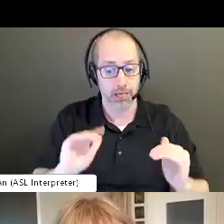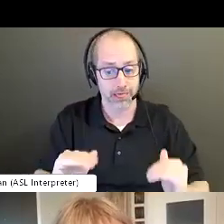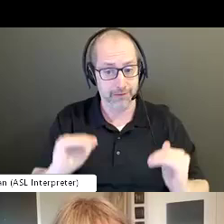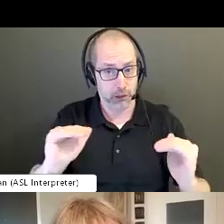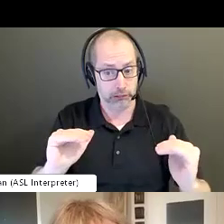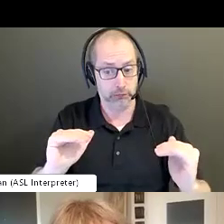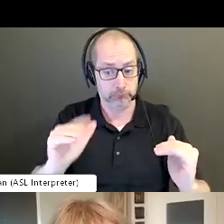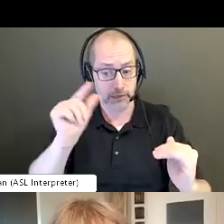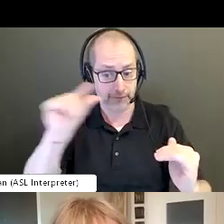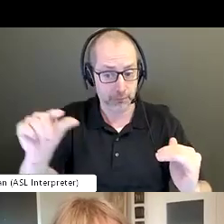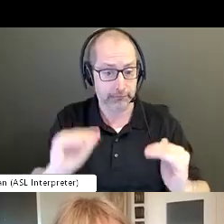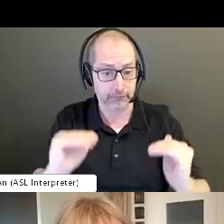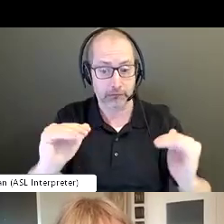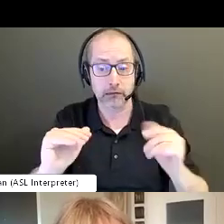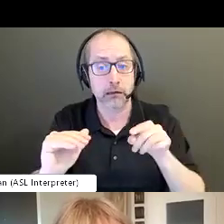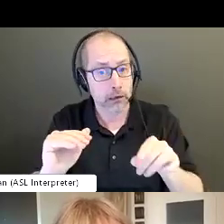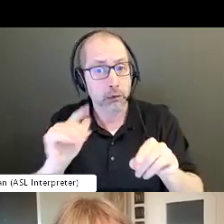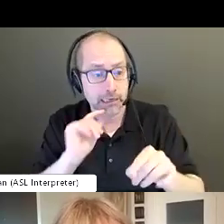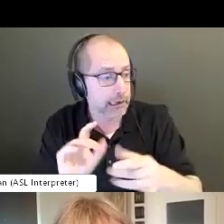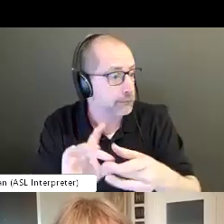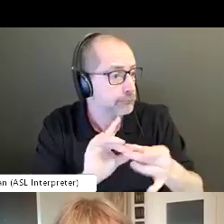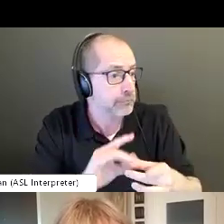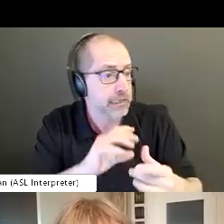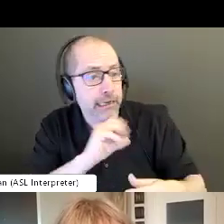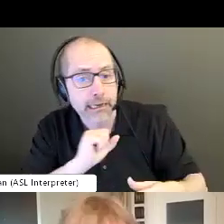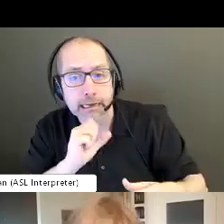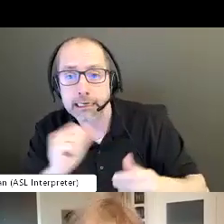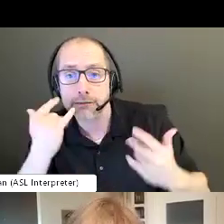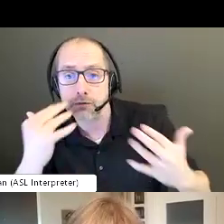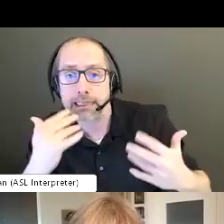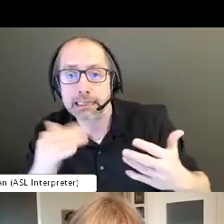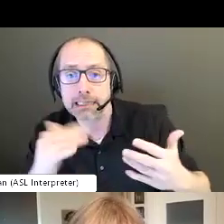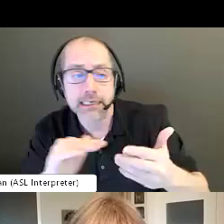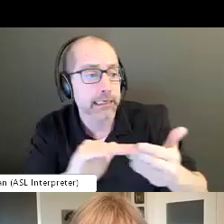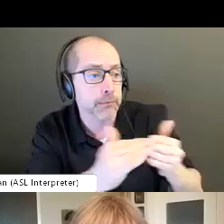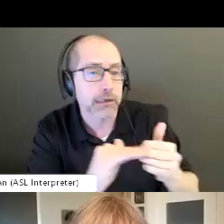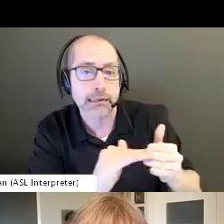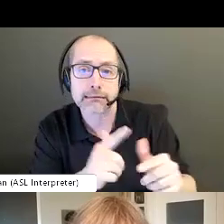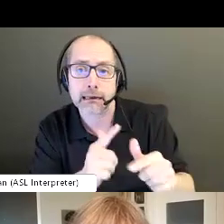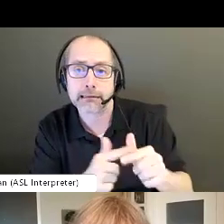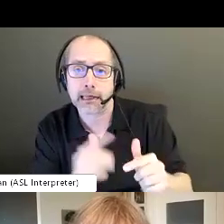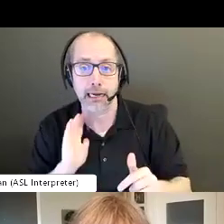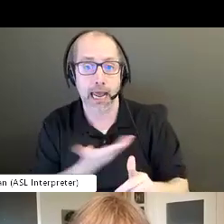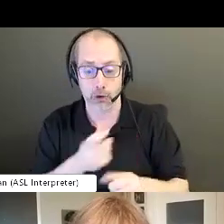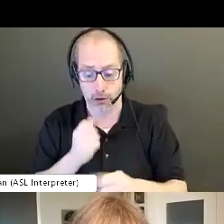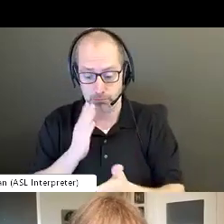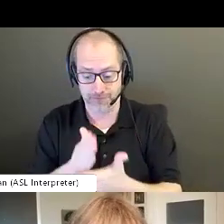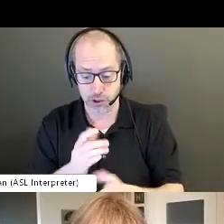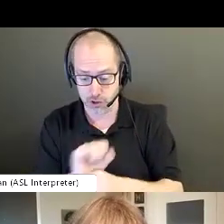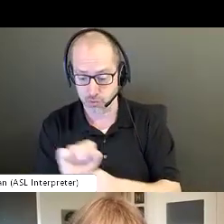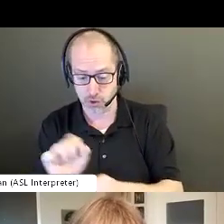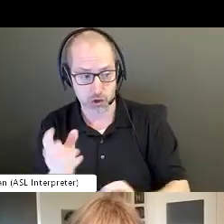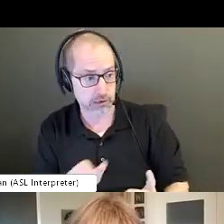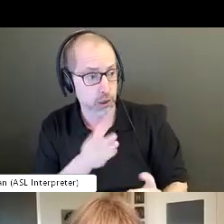opportunities for us to align with age-friendly communities and interject prevention work into, those